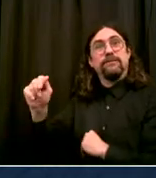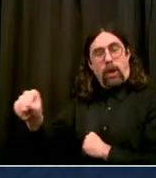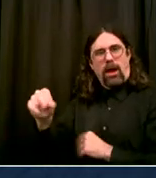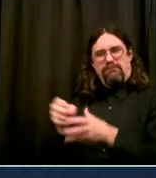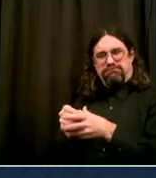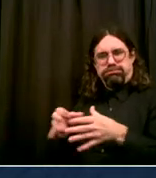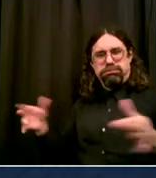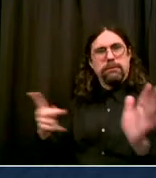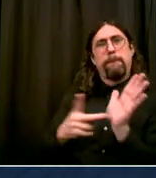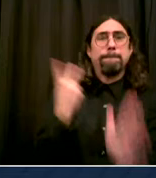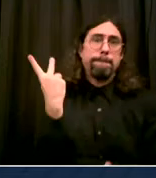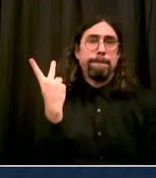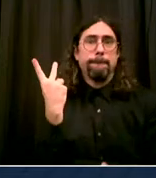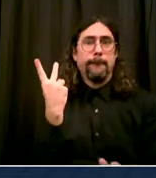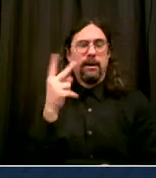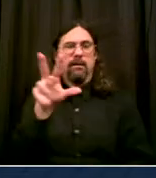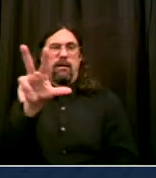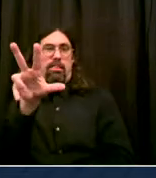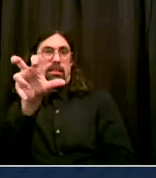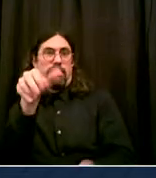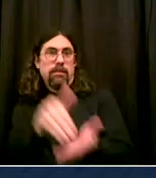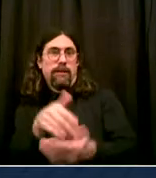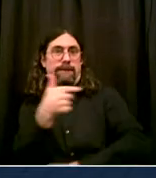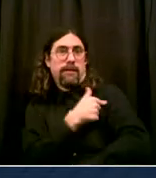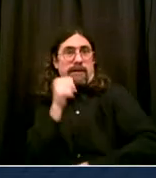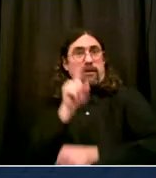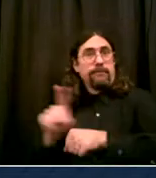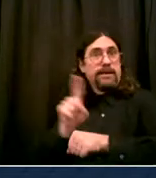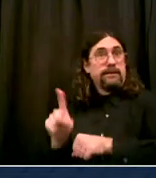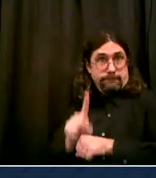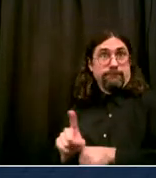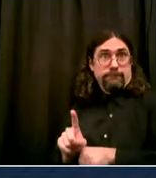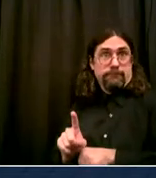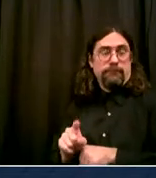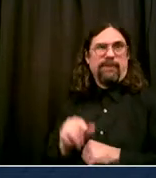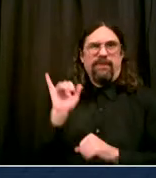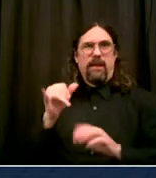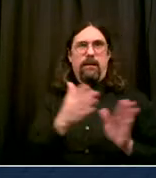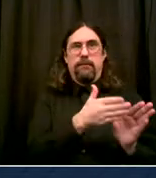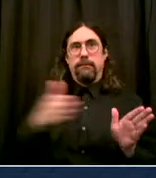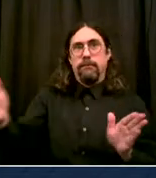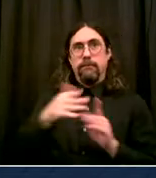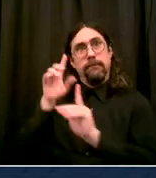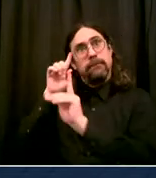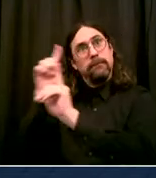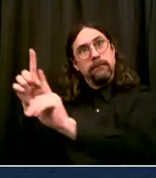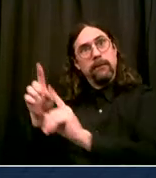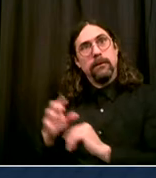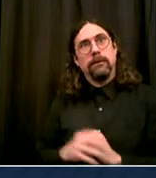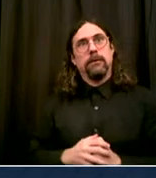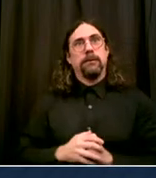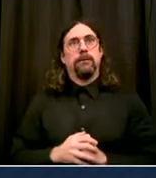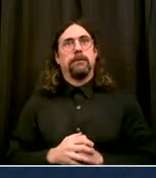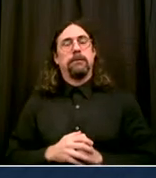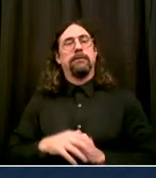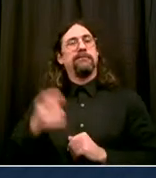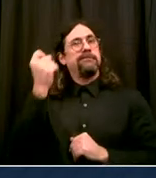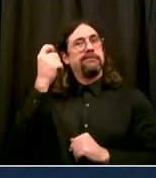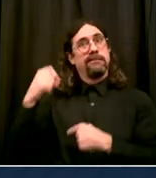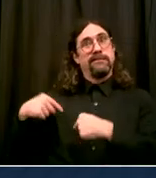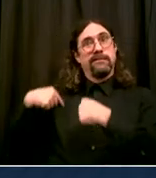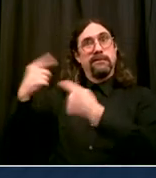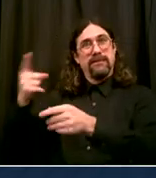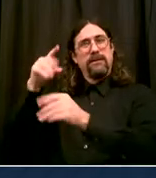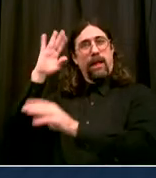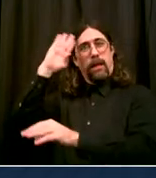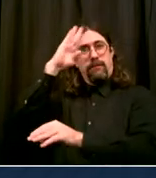our hardest-hit communities, and we can scale that capacity to 100,000 per week. Then we have our own community hubs.